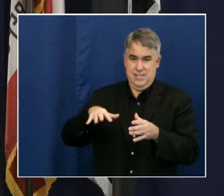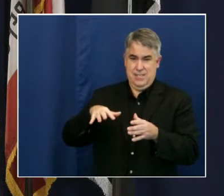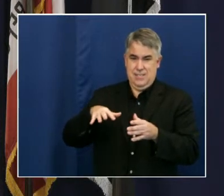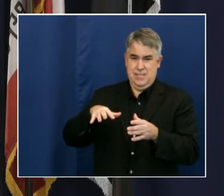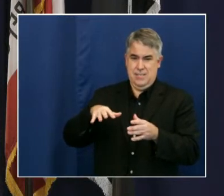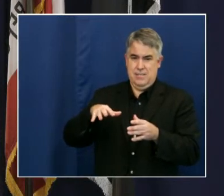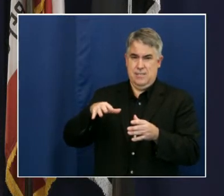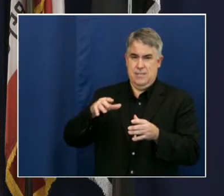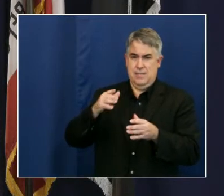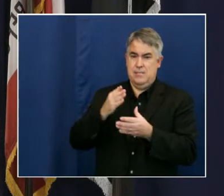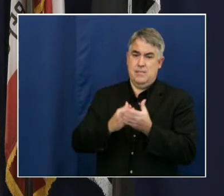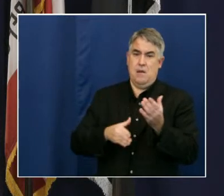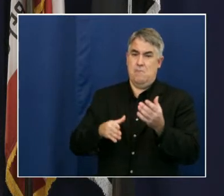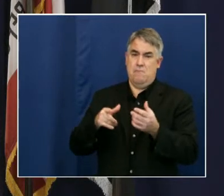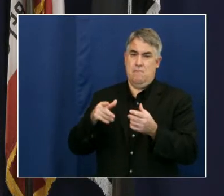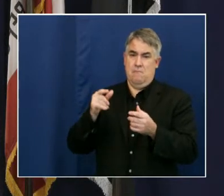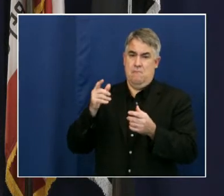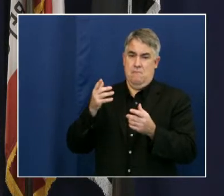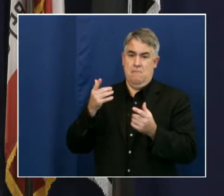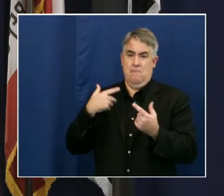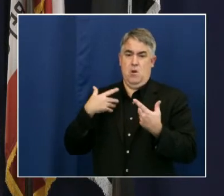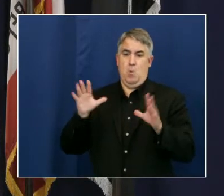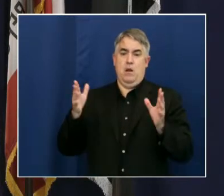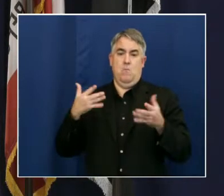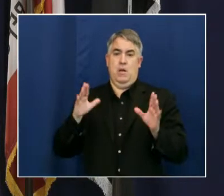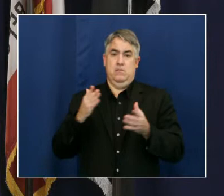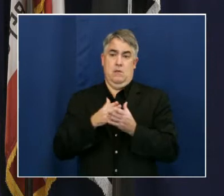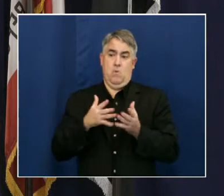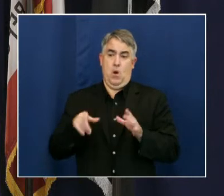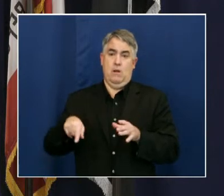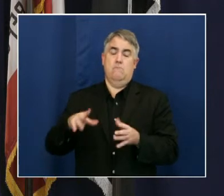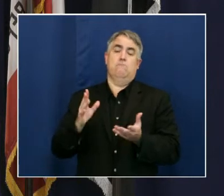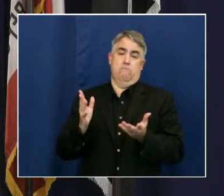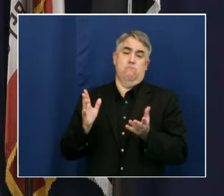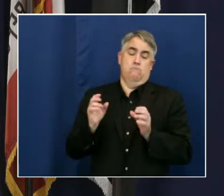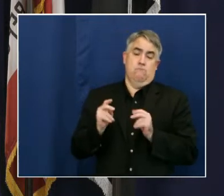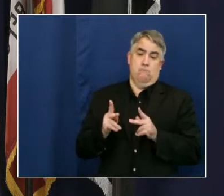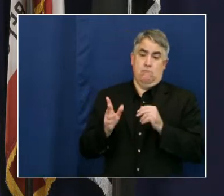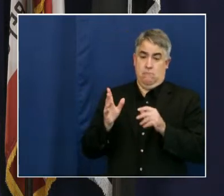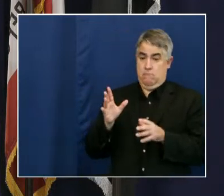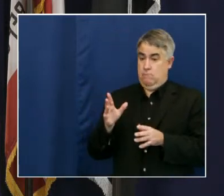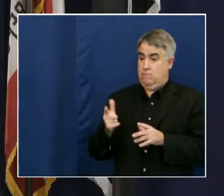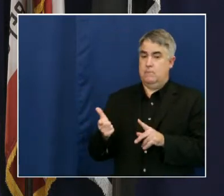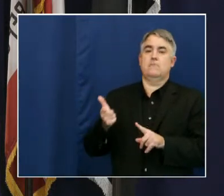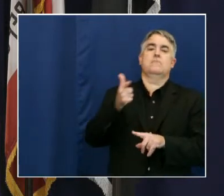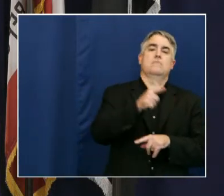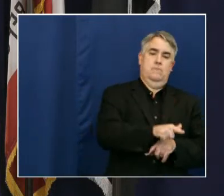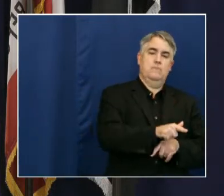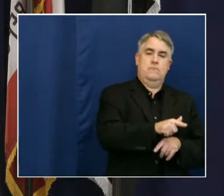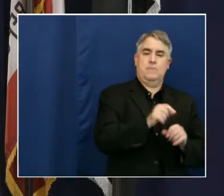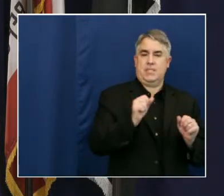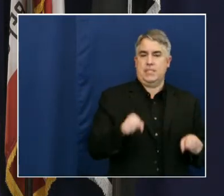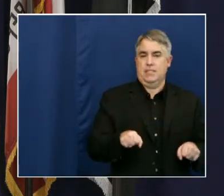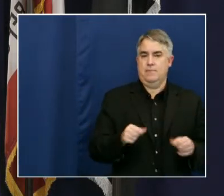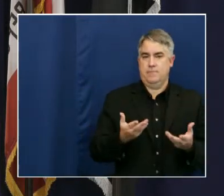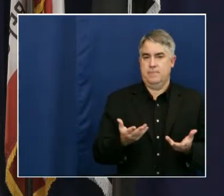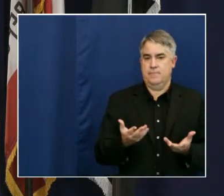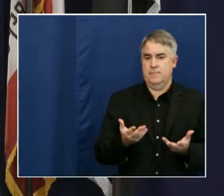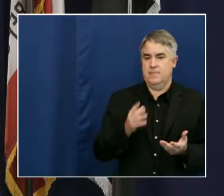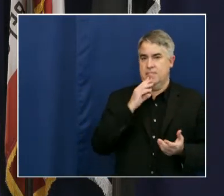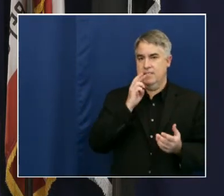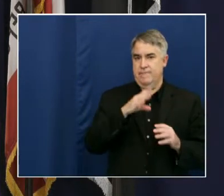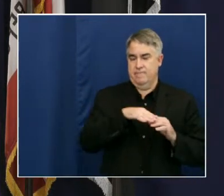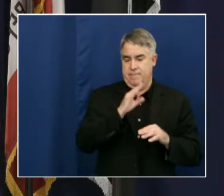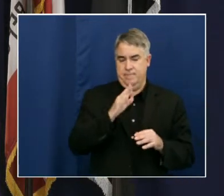if people decline, then the different healthcare systems will have vaccines. So then they can begin offering those vaccines that they